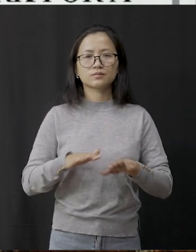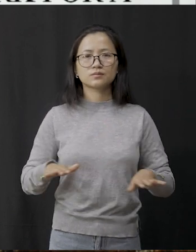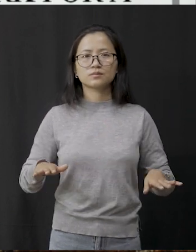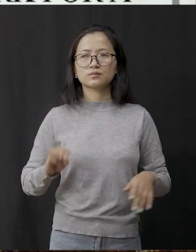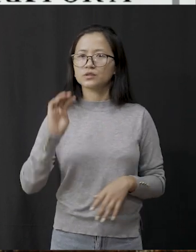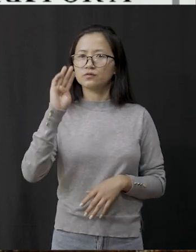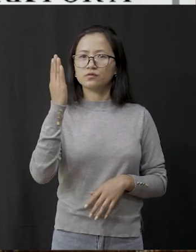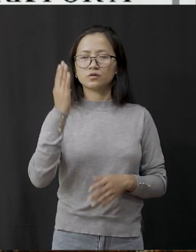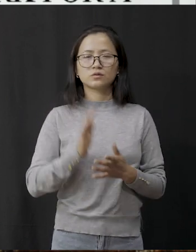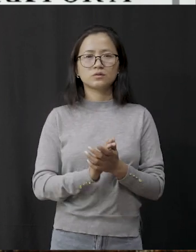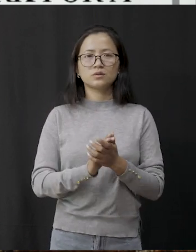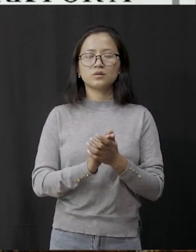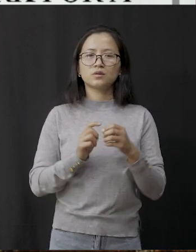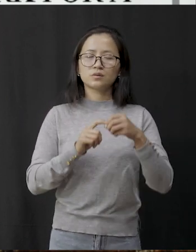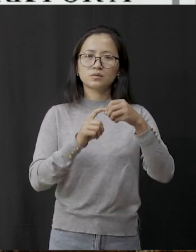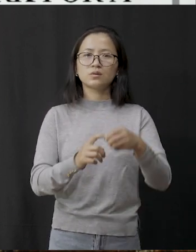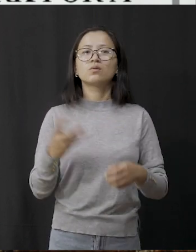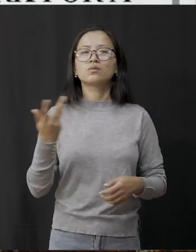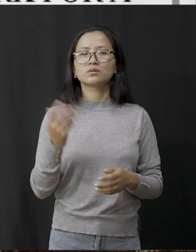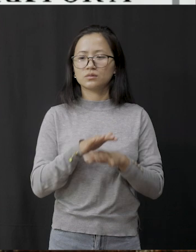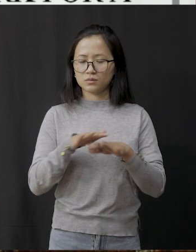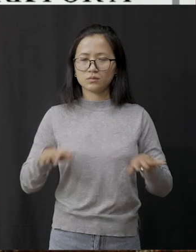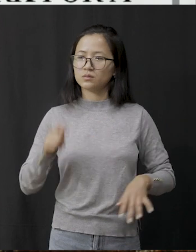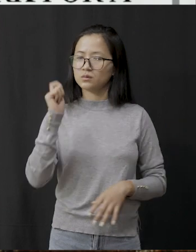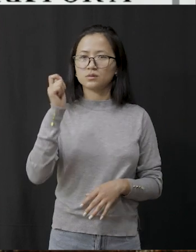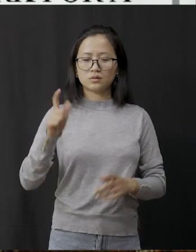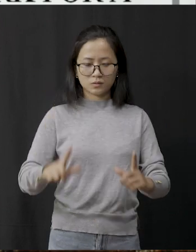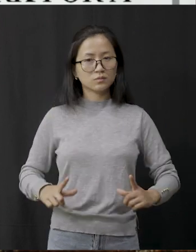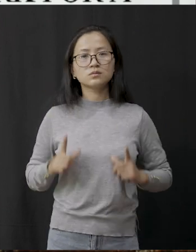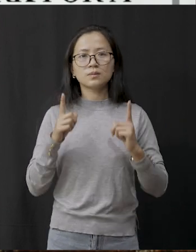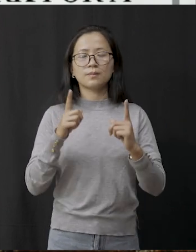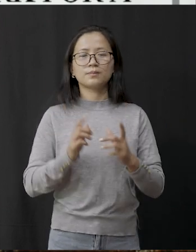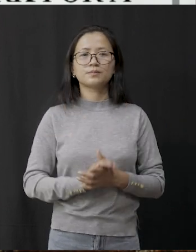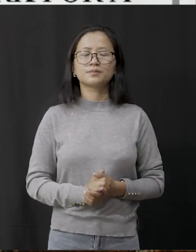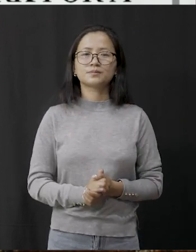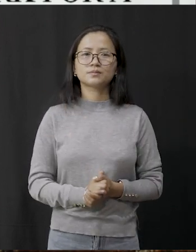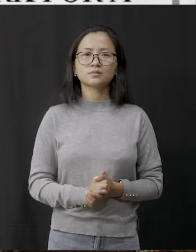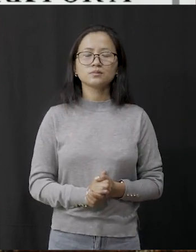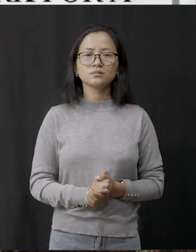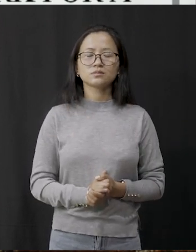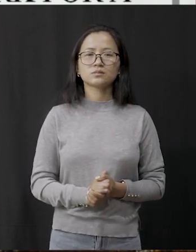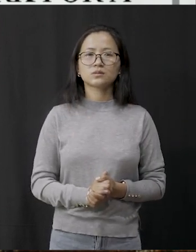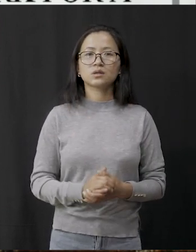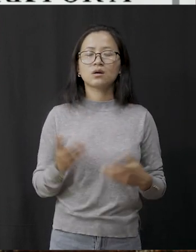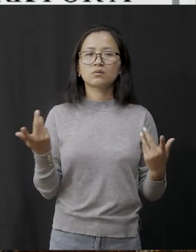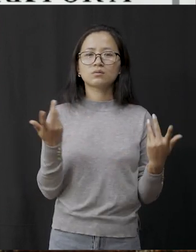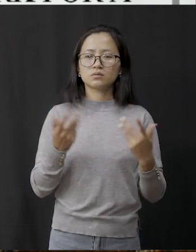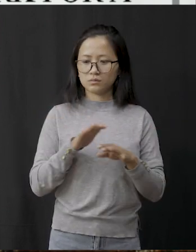the fourth question, why do some children work for a living? So students, what